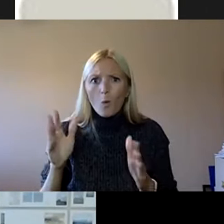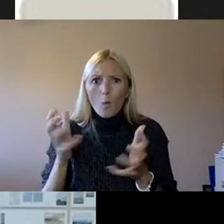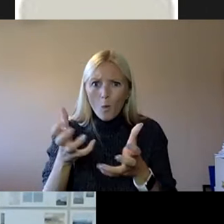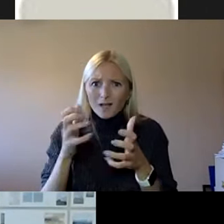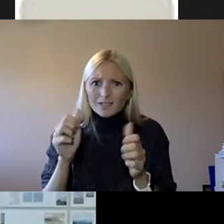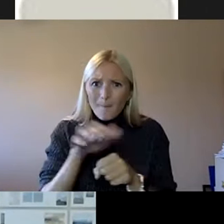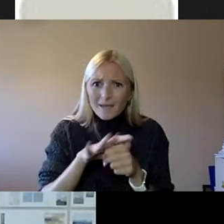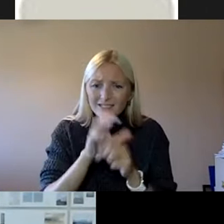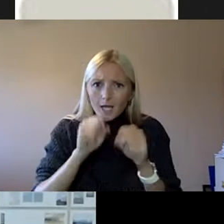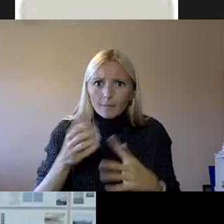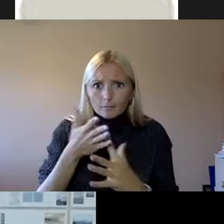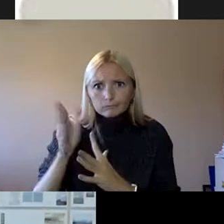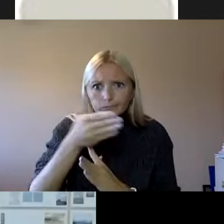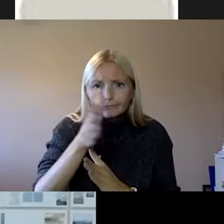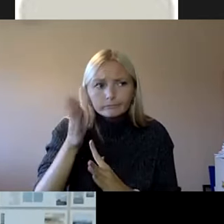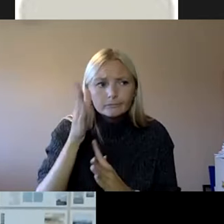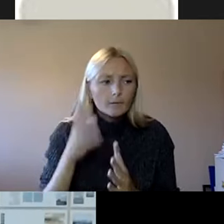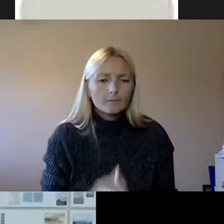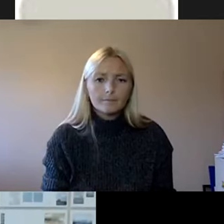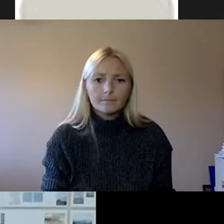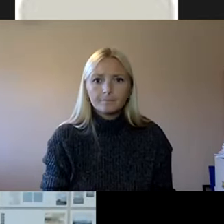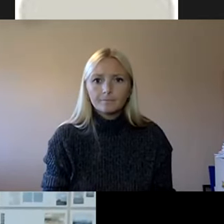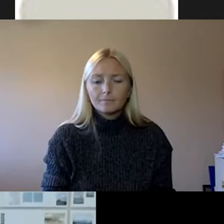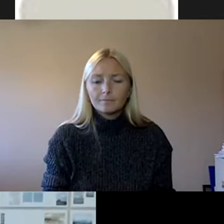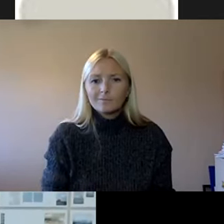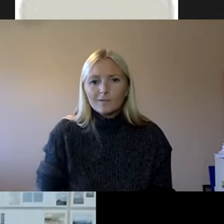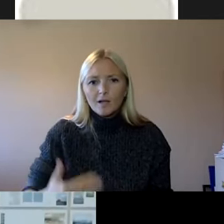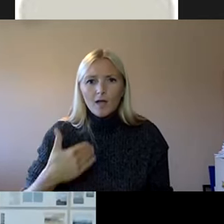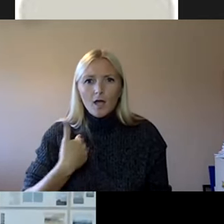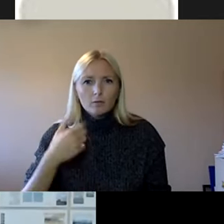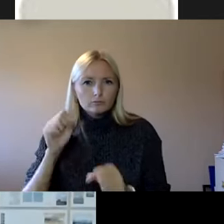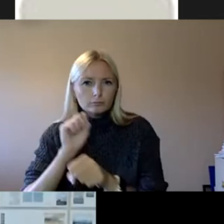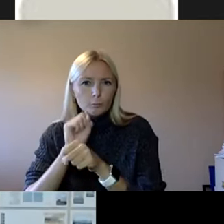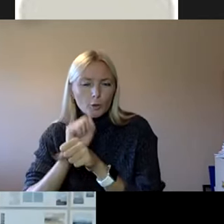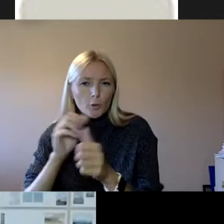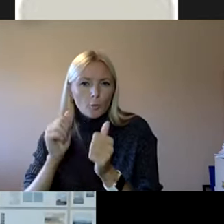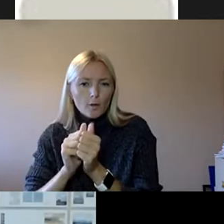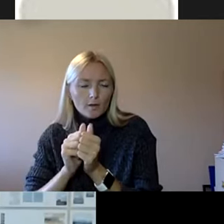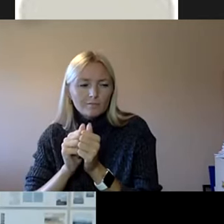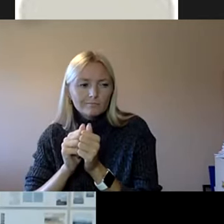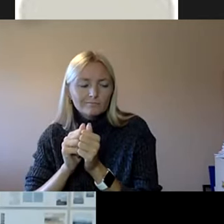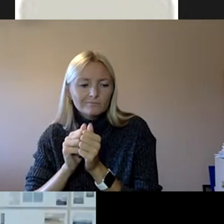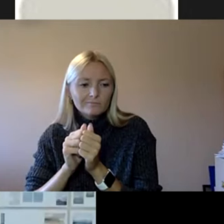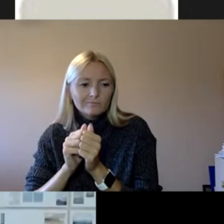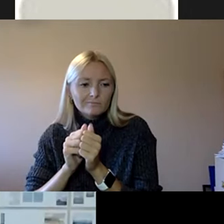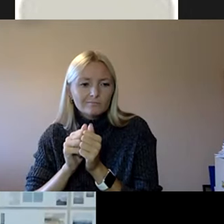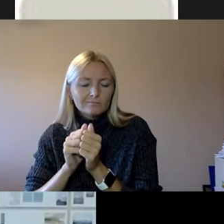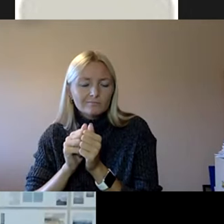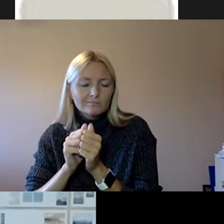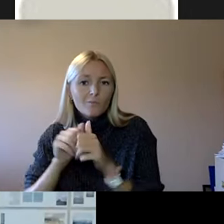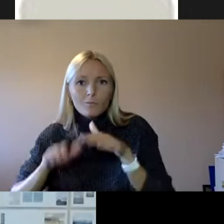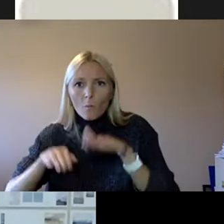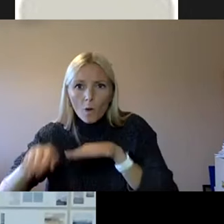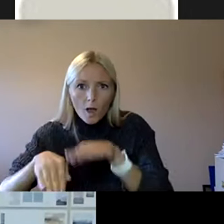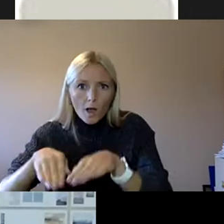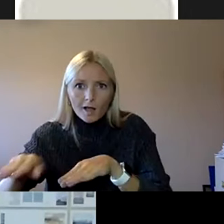I work on foot traffic and how a class that has